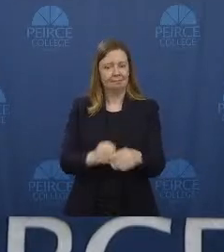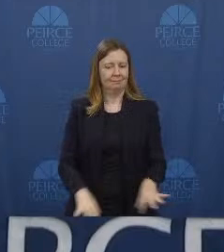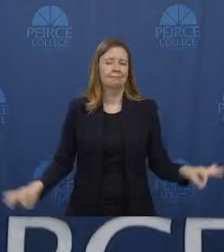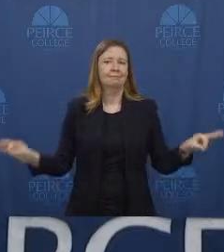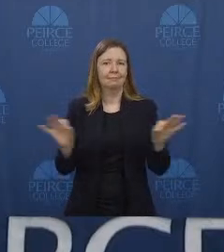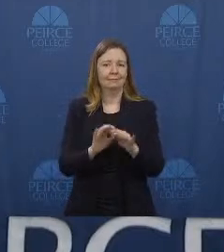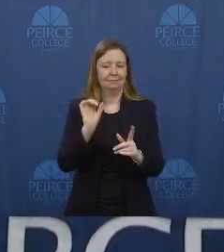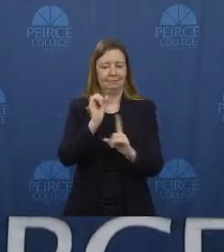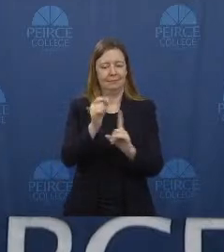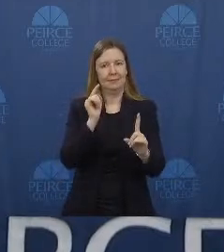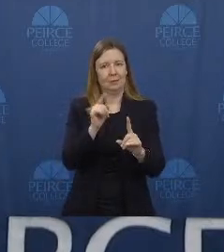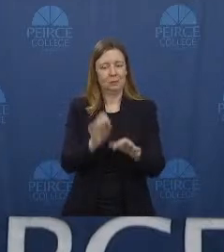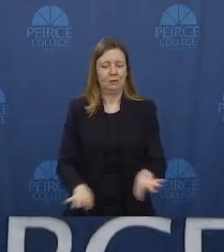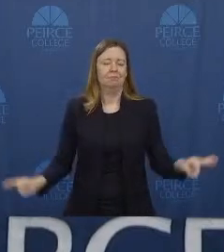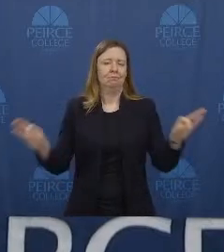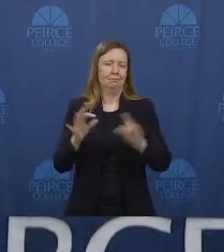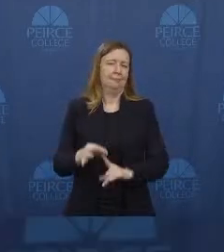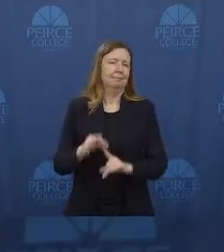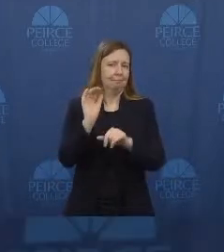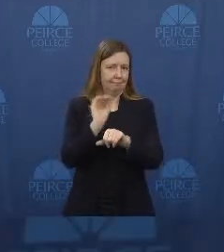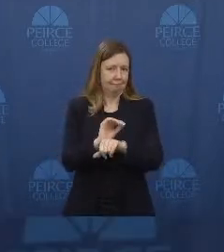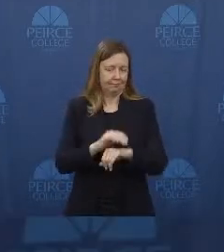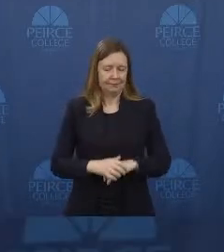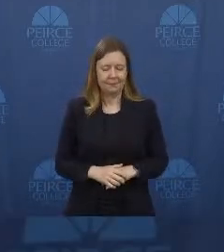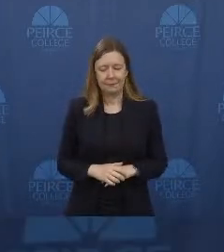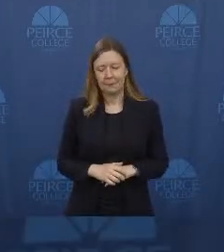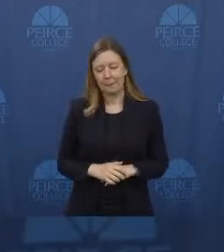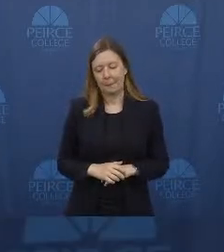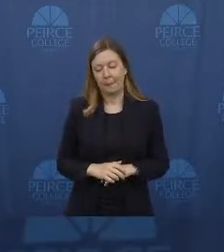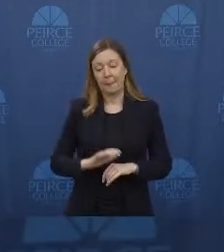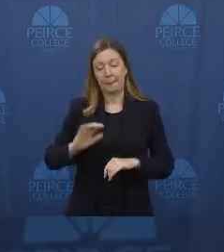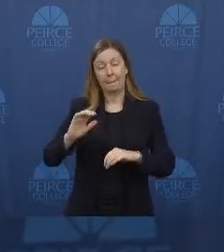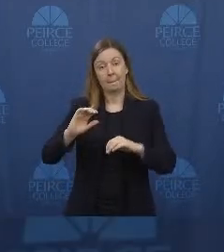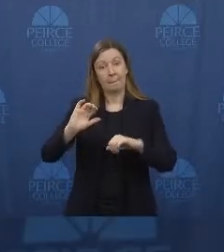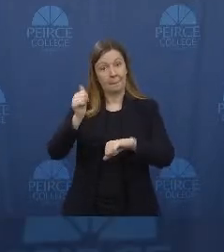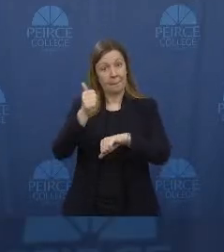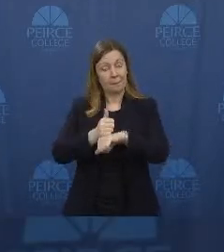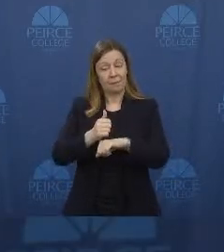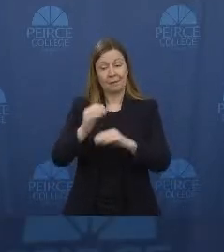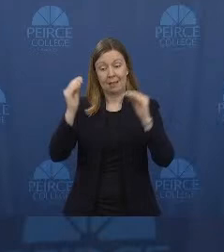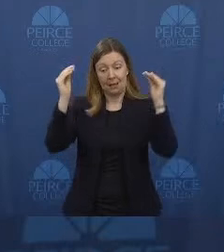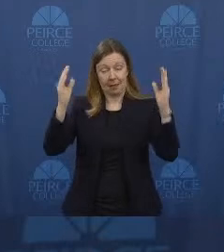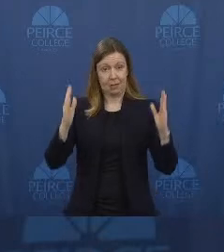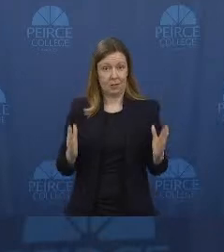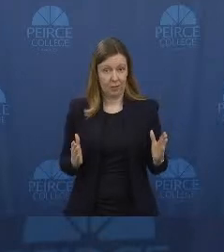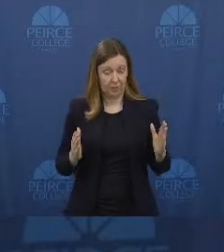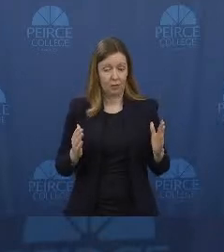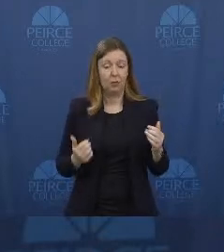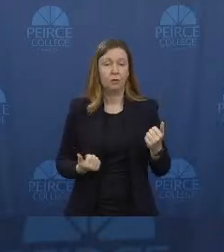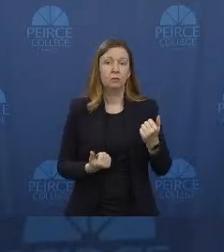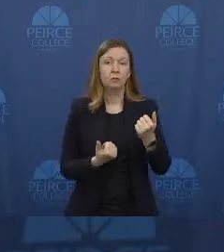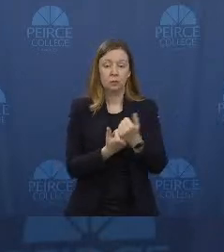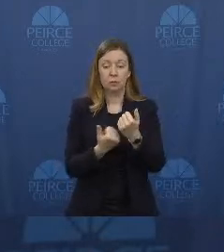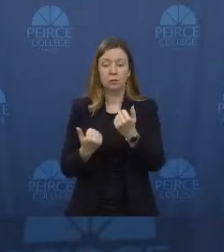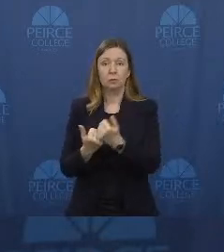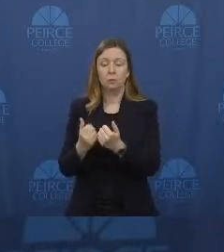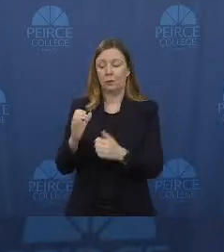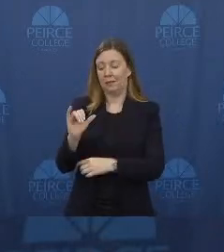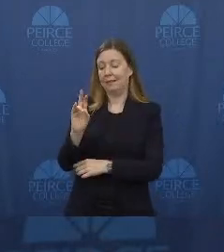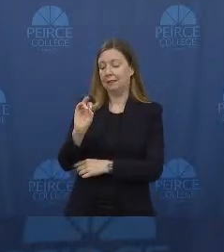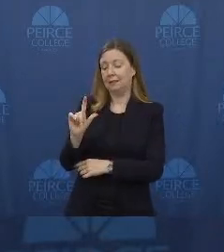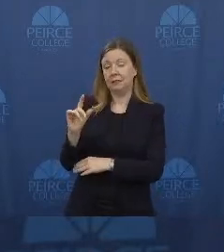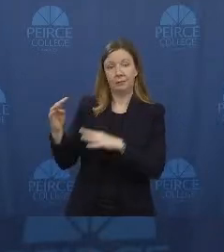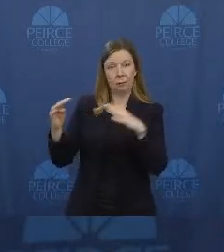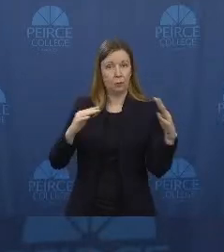context to this special night. Founded by an educator to support returning Civil War